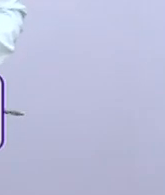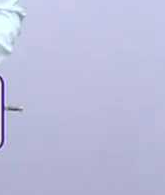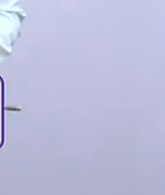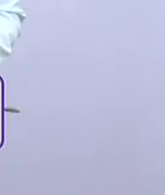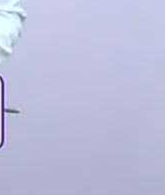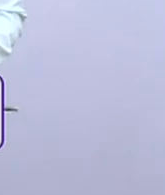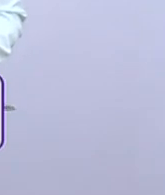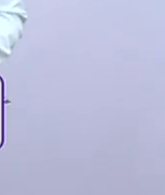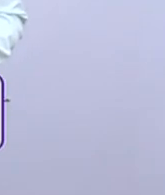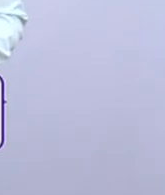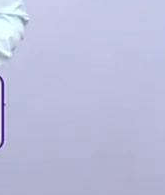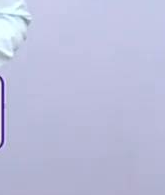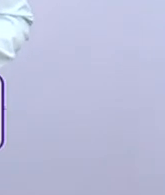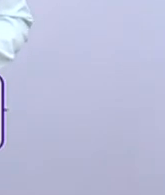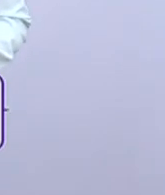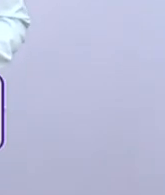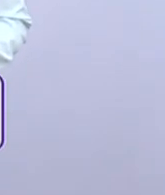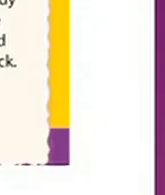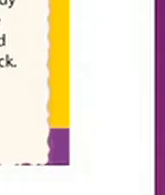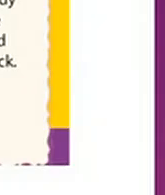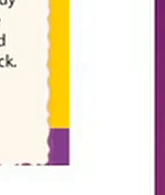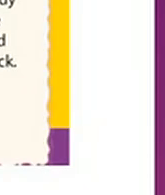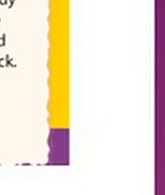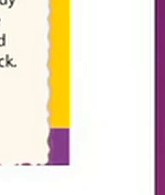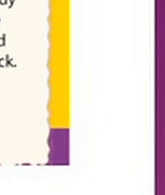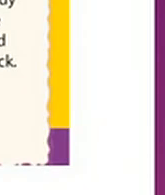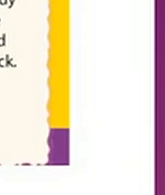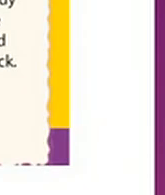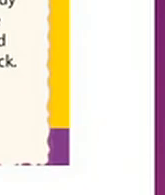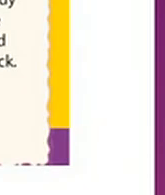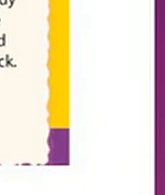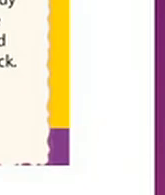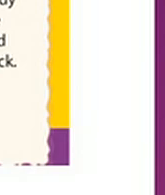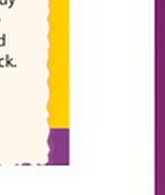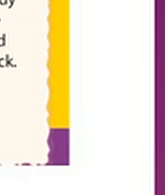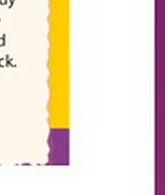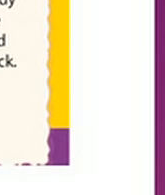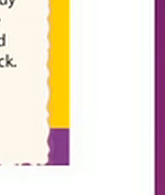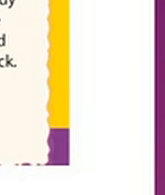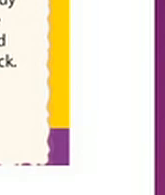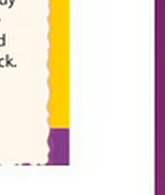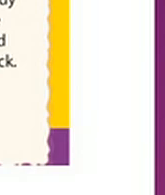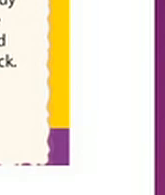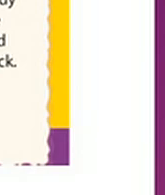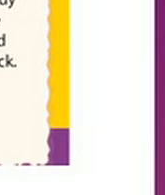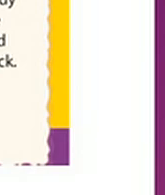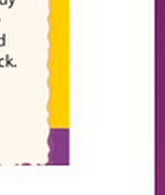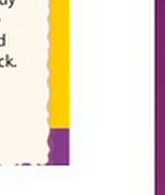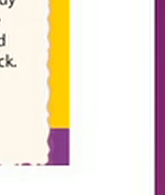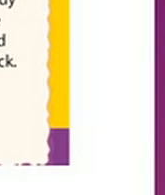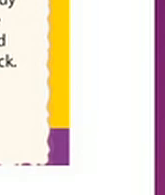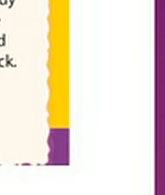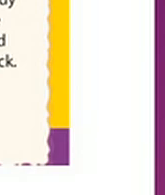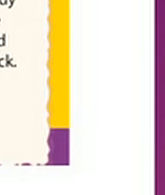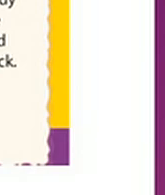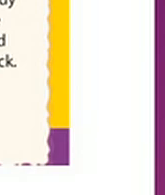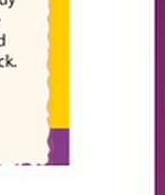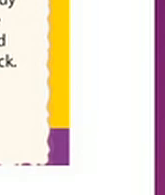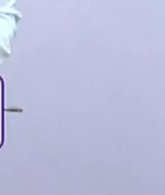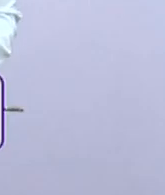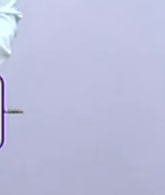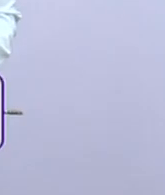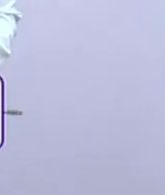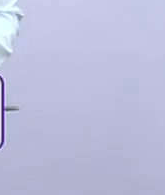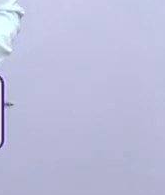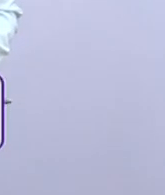first one is postcard B. Number two, is C and number 3 is